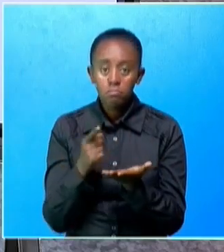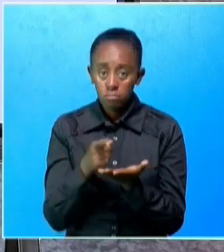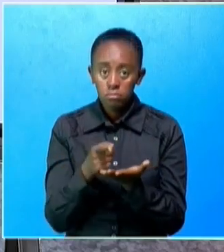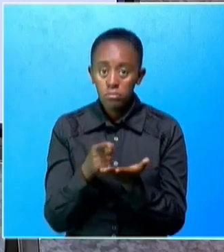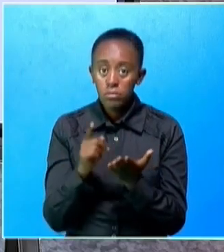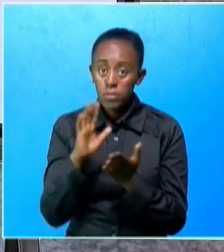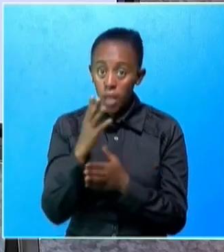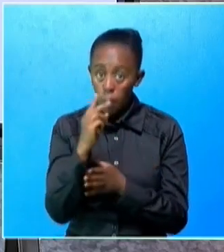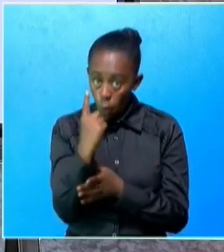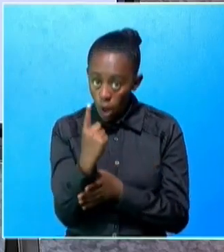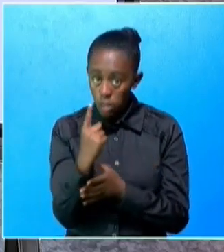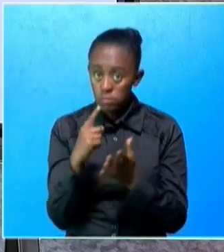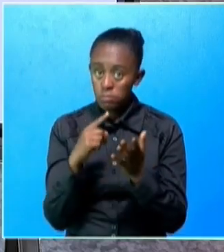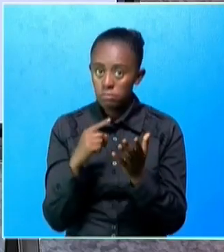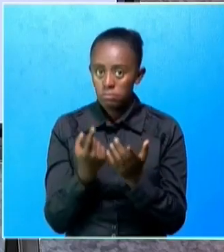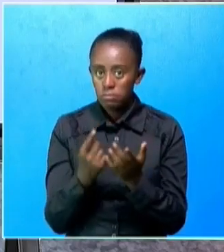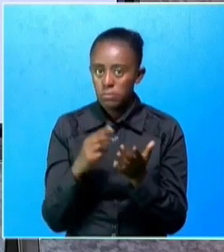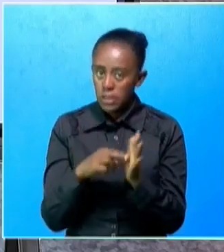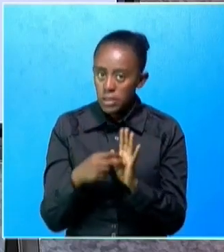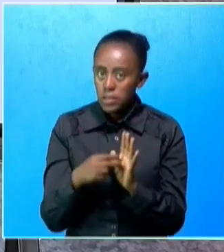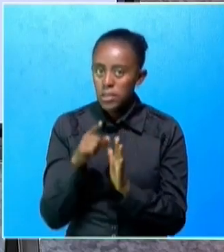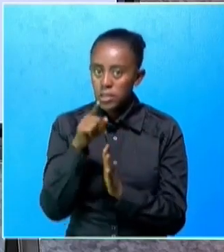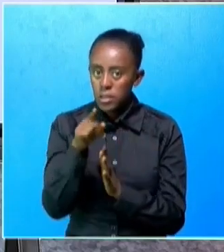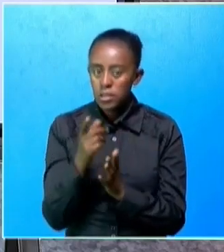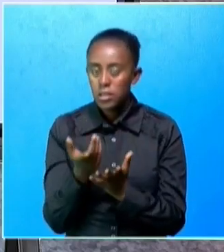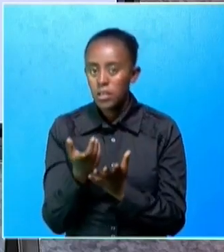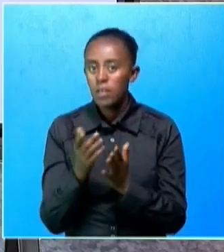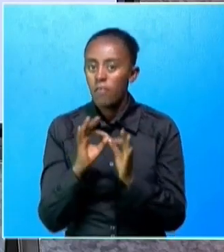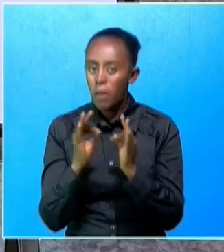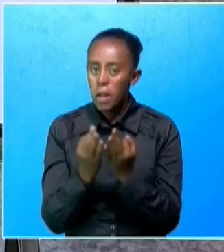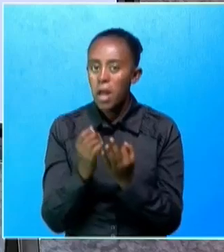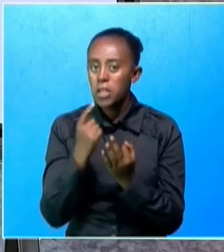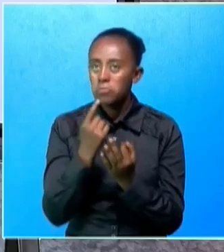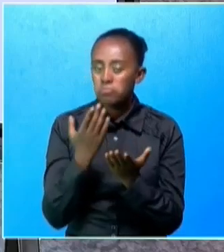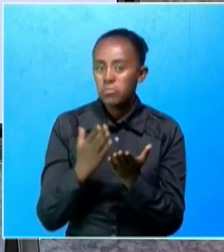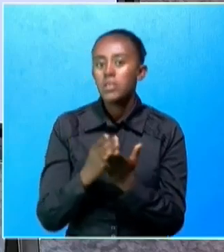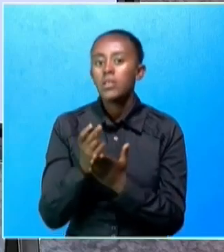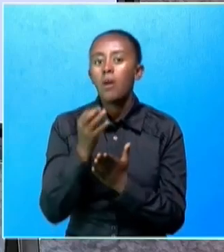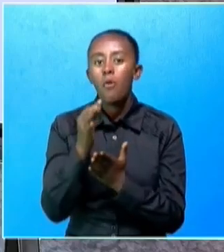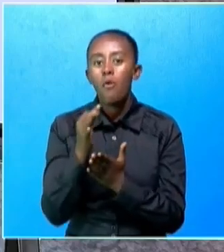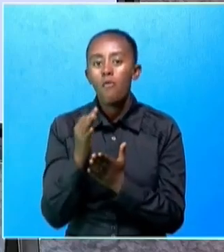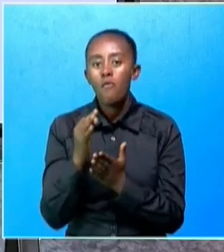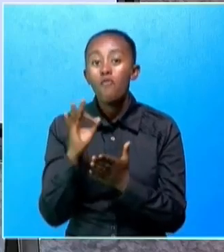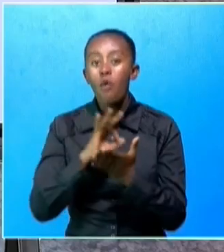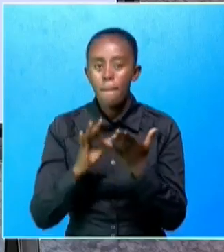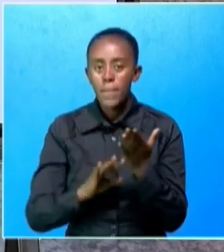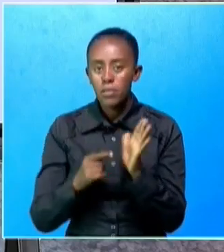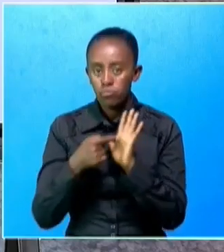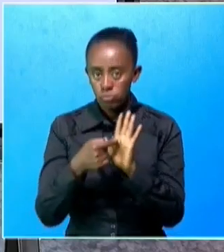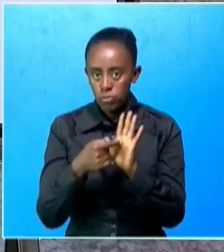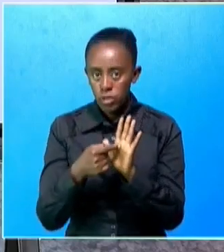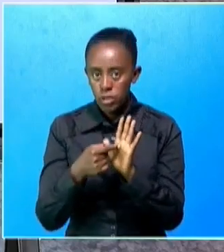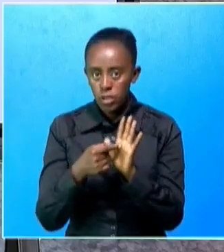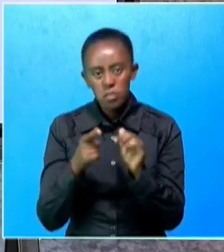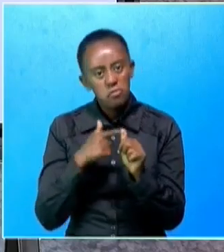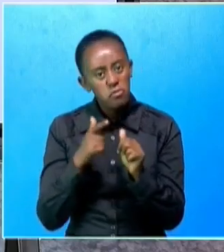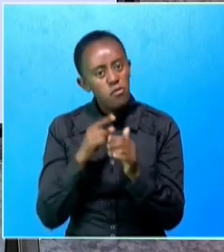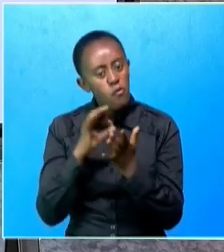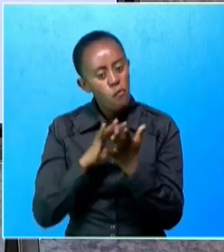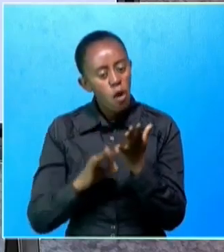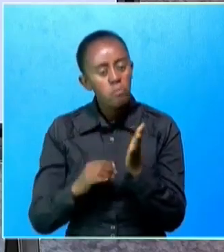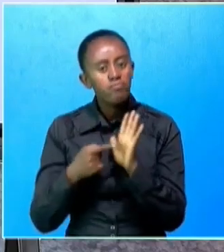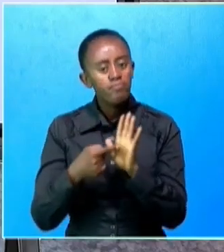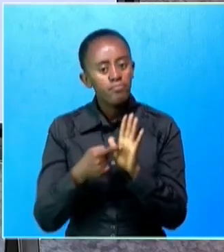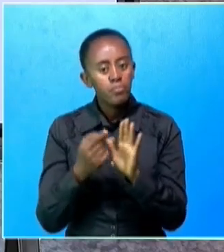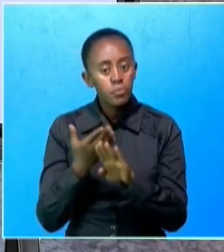of type 1 conditionals, I would like to make you familiar with some of the forms. What looks like the form.